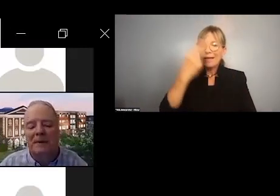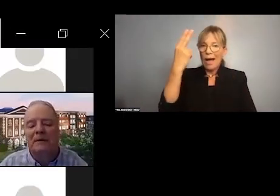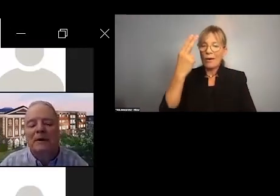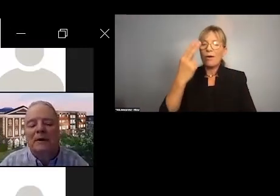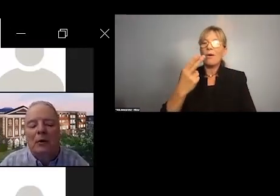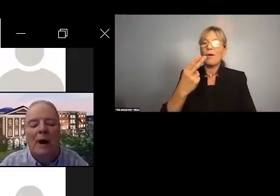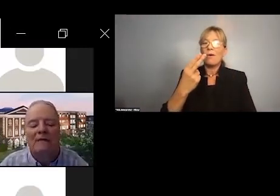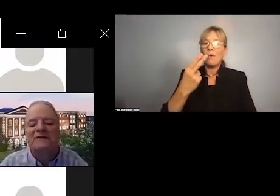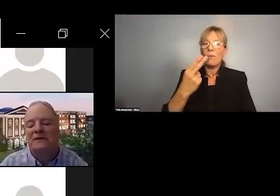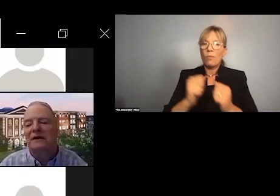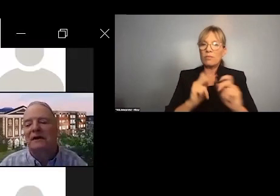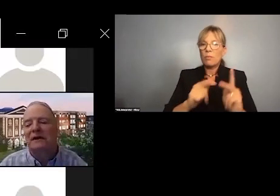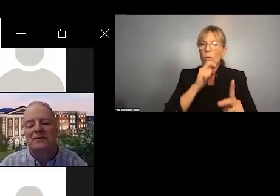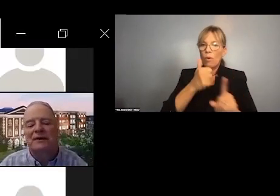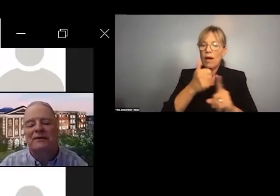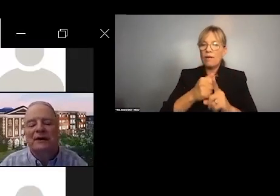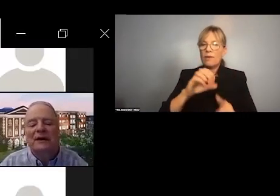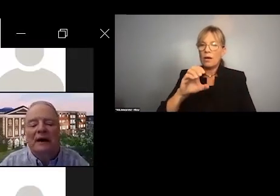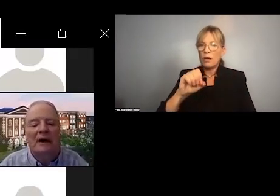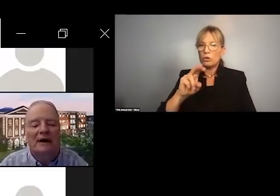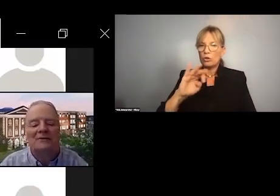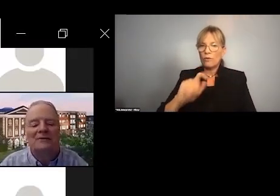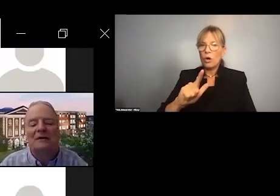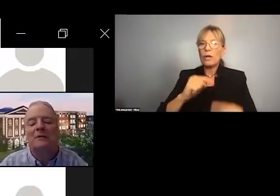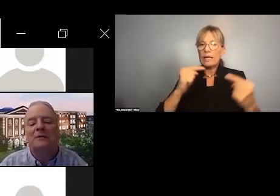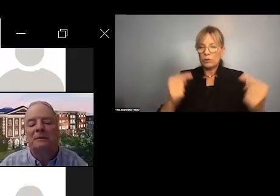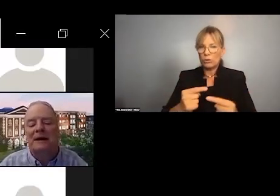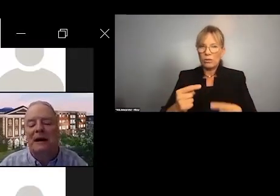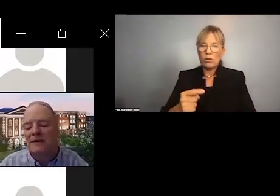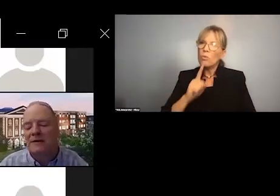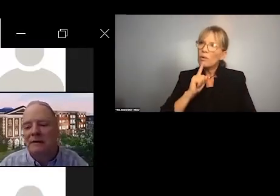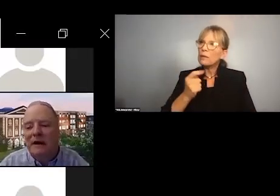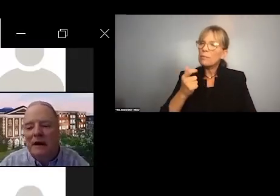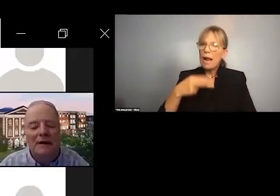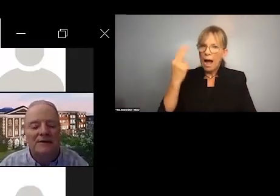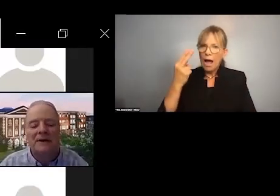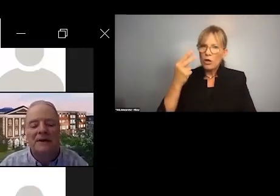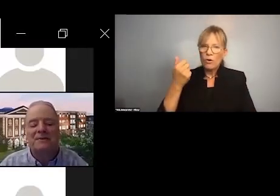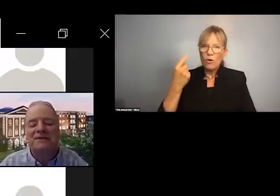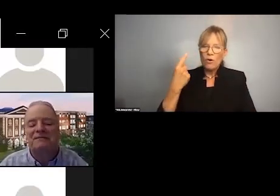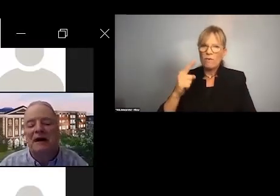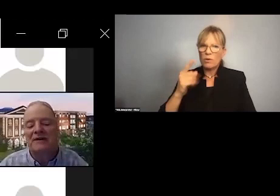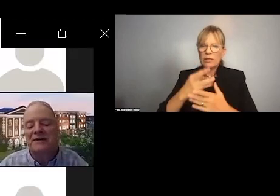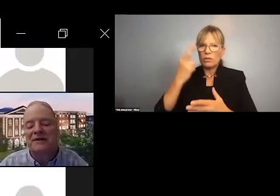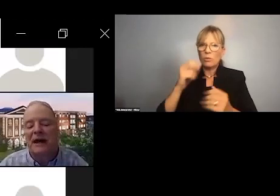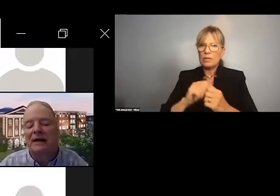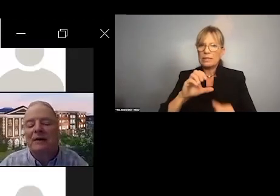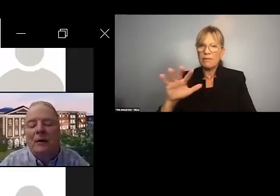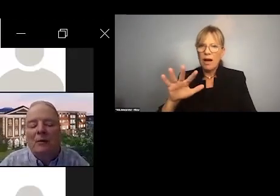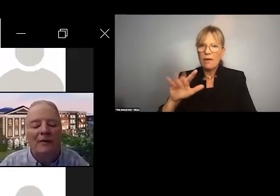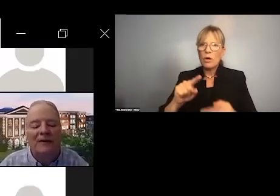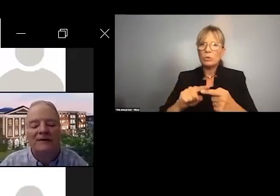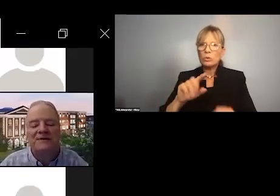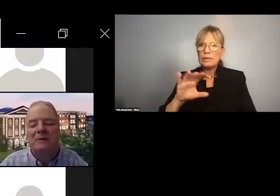among people who have cervical injuries. Actually was a bit higher for some reason with C5 to